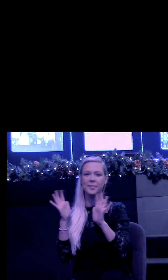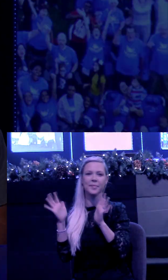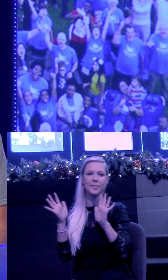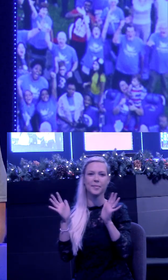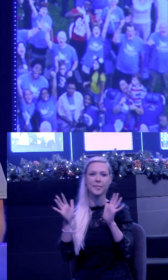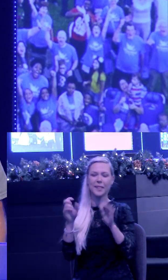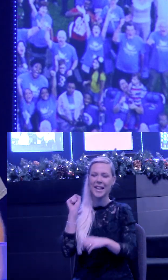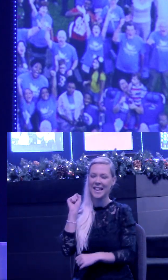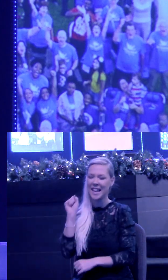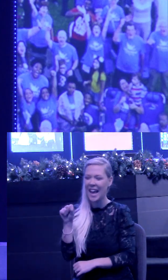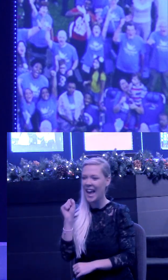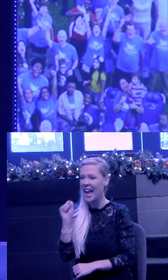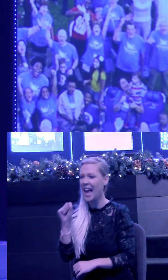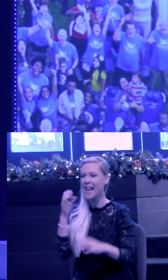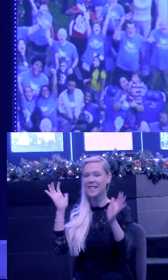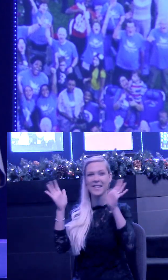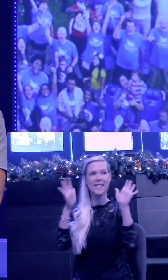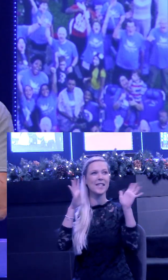Yeah.